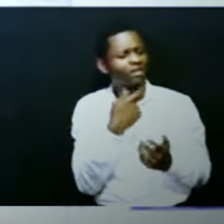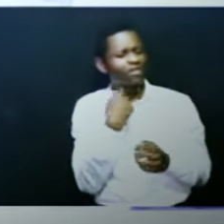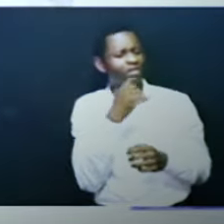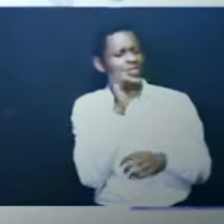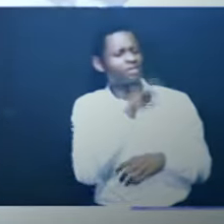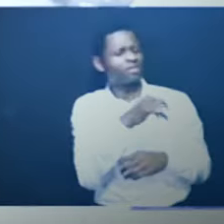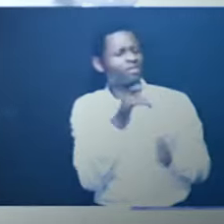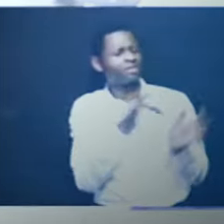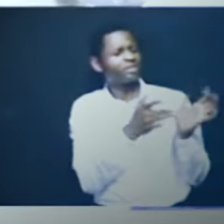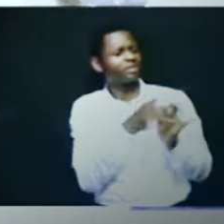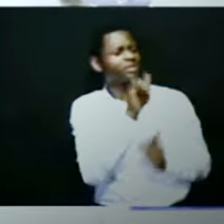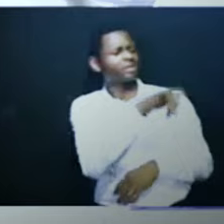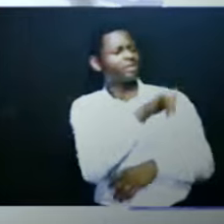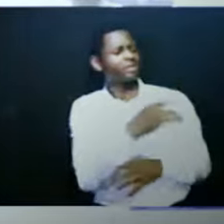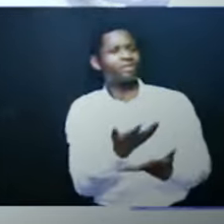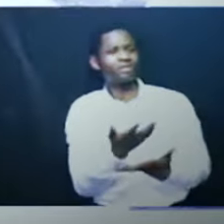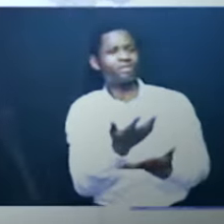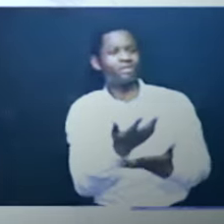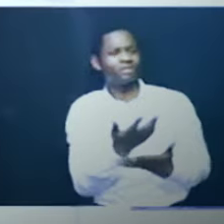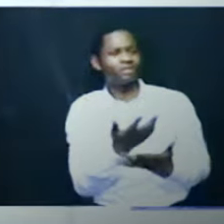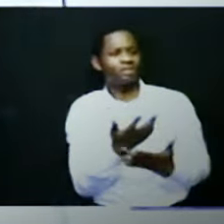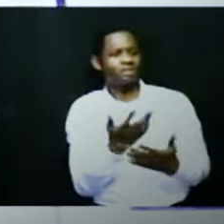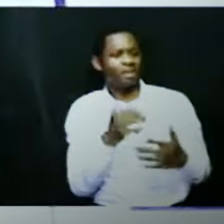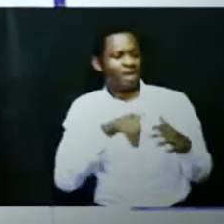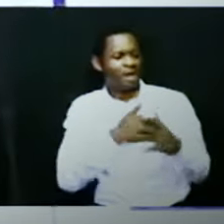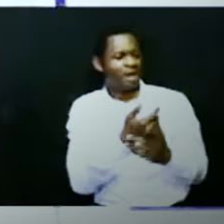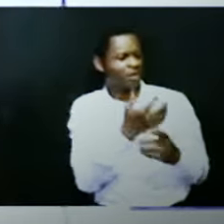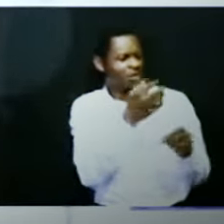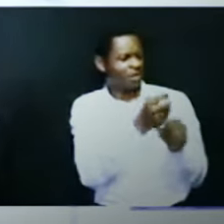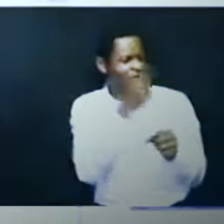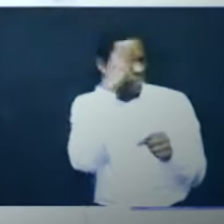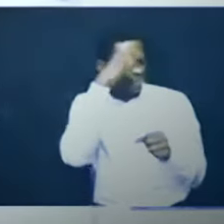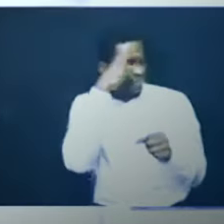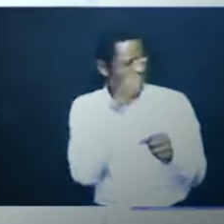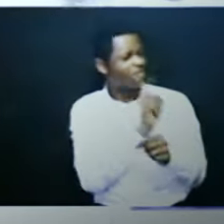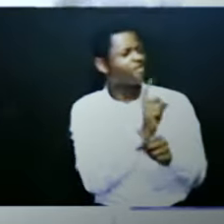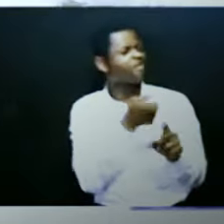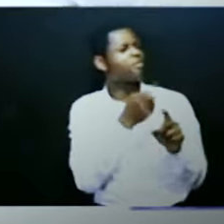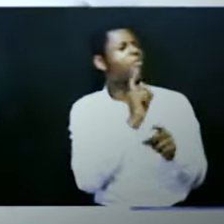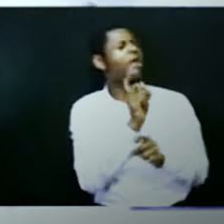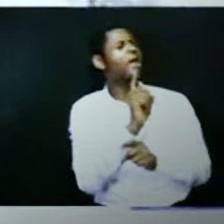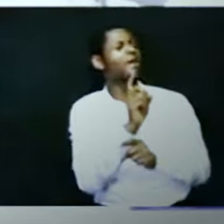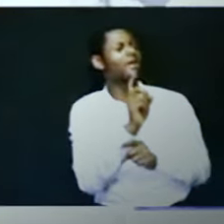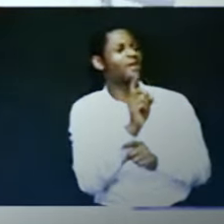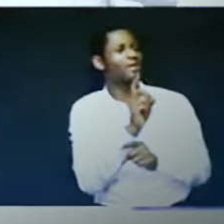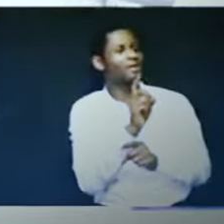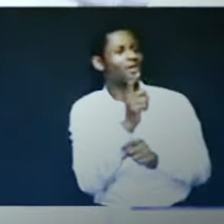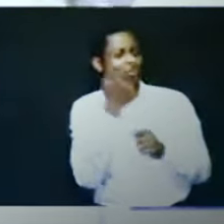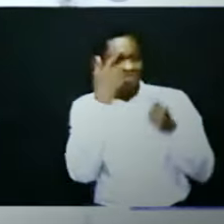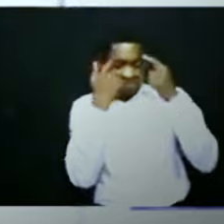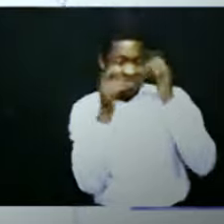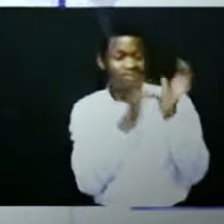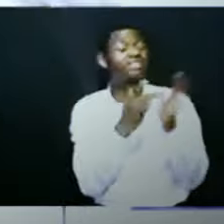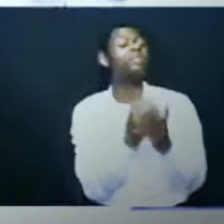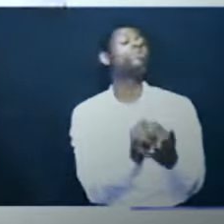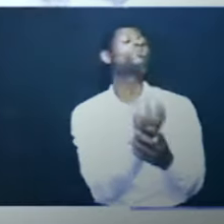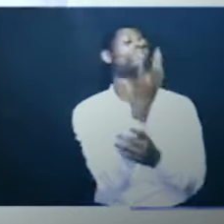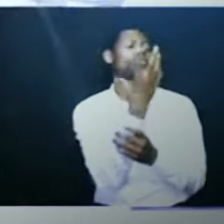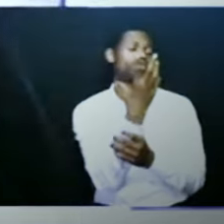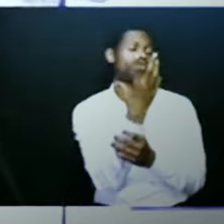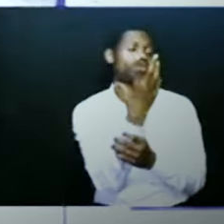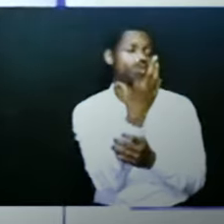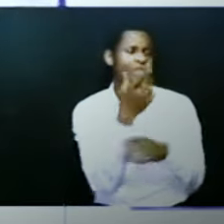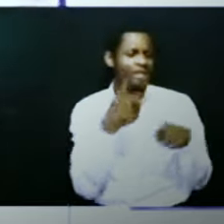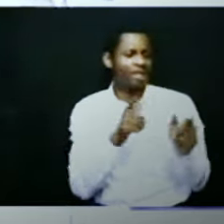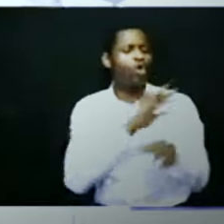who say, ah, and you yourself, Banunia. So where did he get all this wisdom? And he and Wenya, Sanyan say, Mudoina, if he is grown up. Wenyini, let